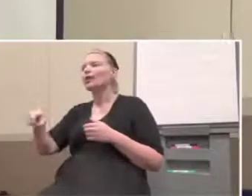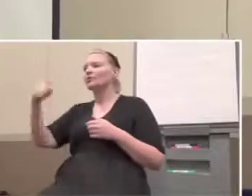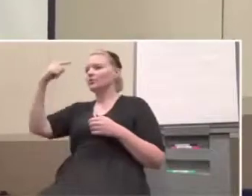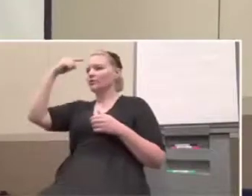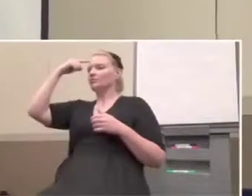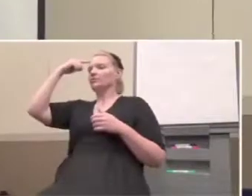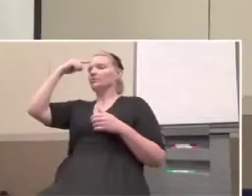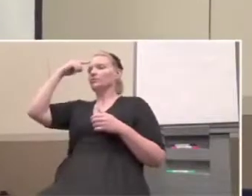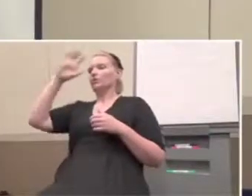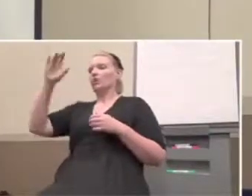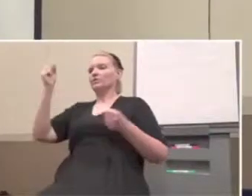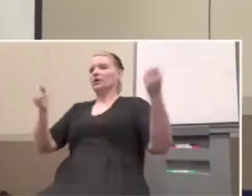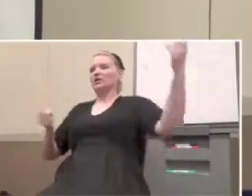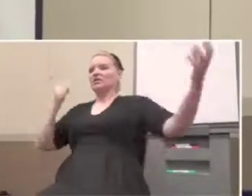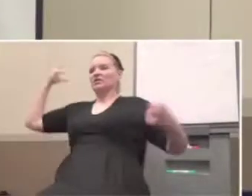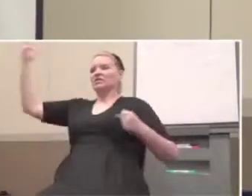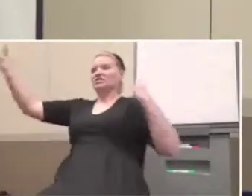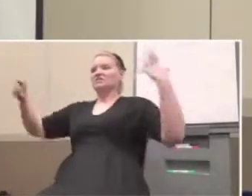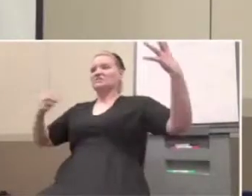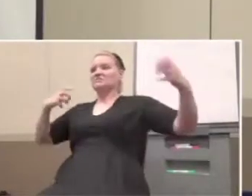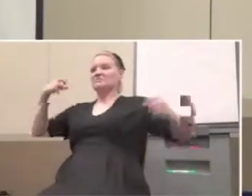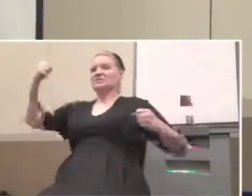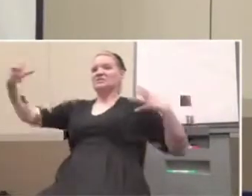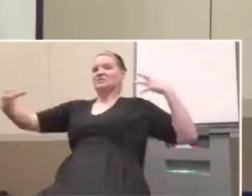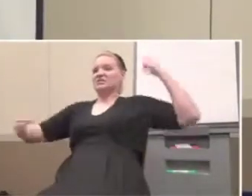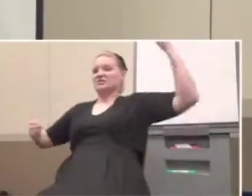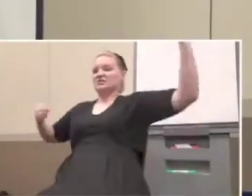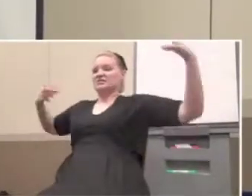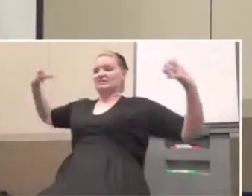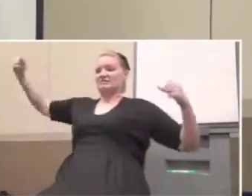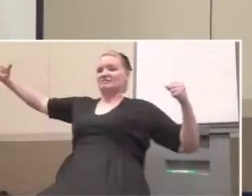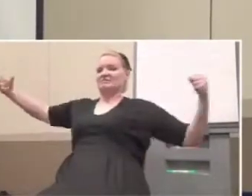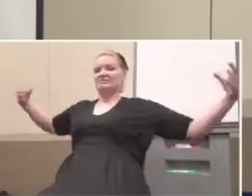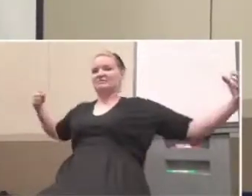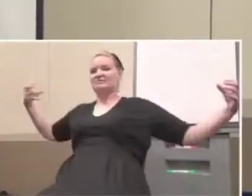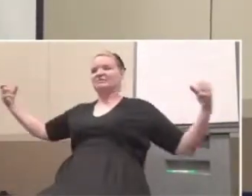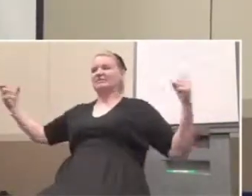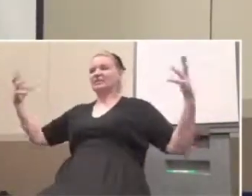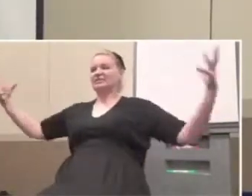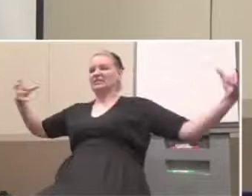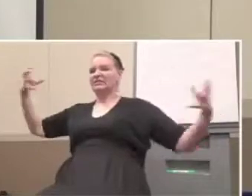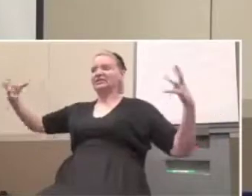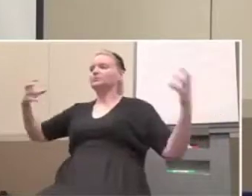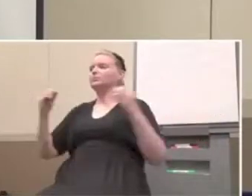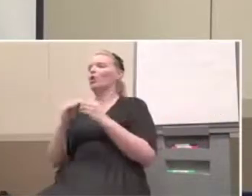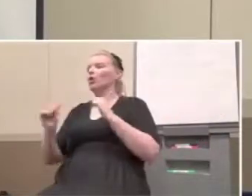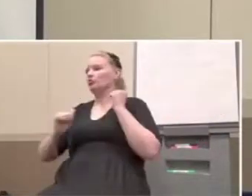your signs are getting really big and your signing box is getting big and everything is getting very aggressive.